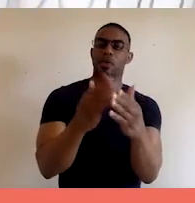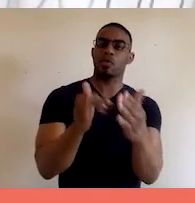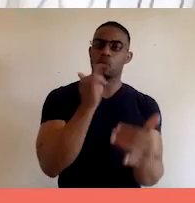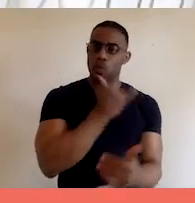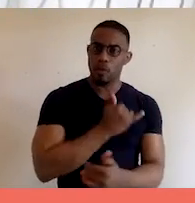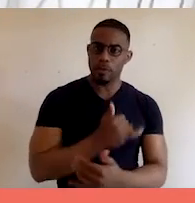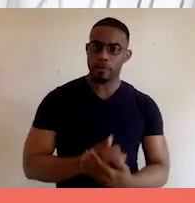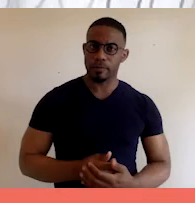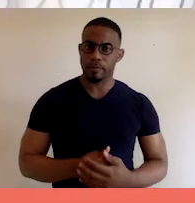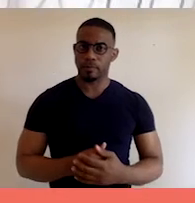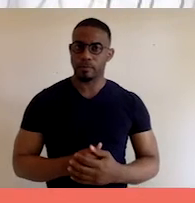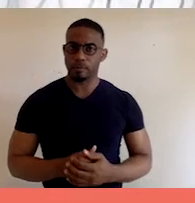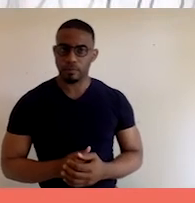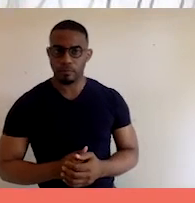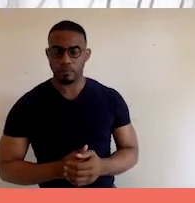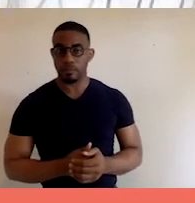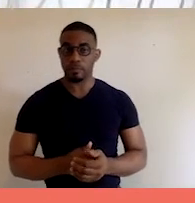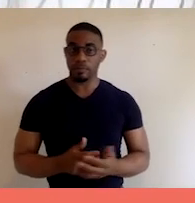wrong.